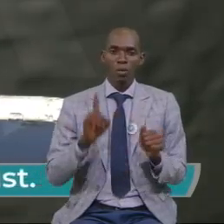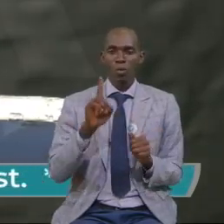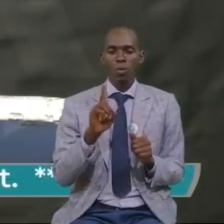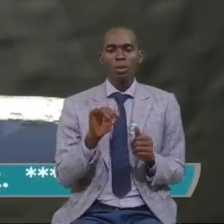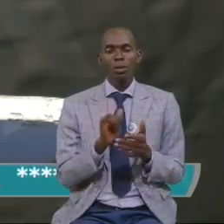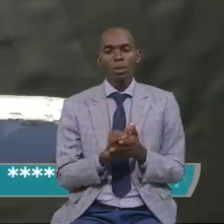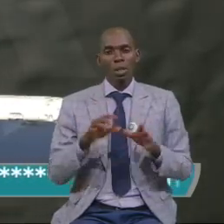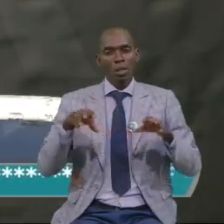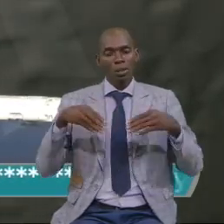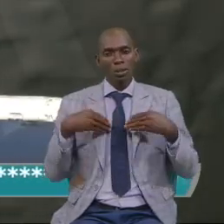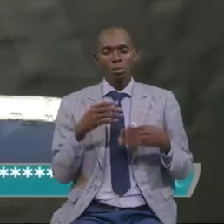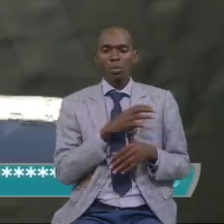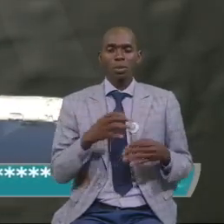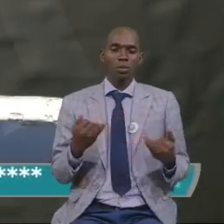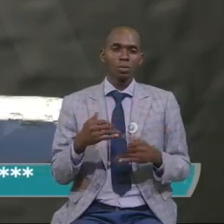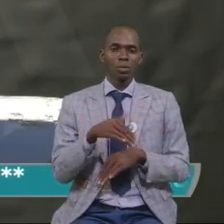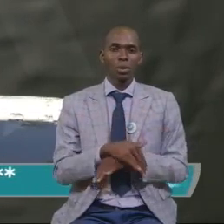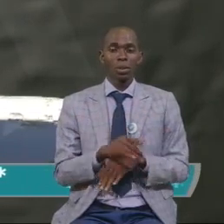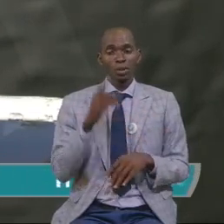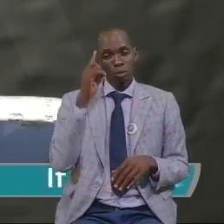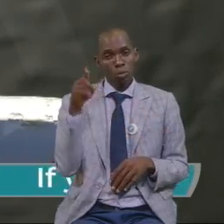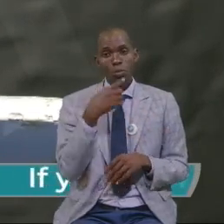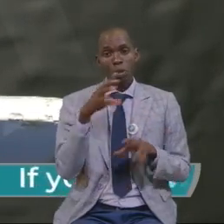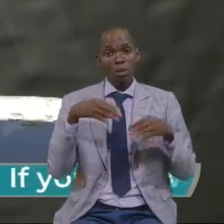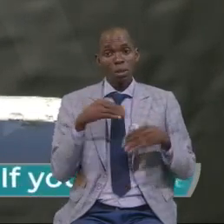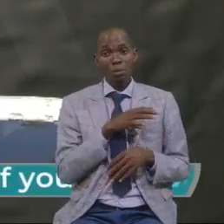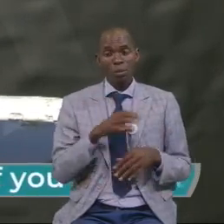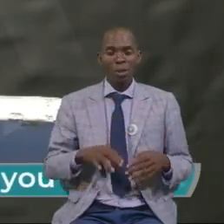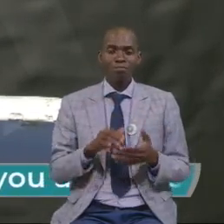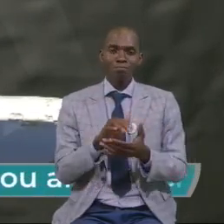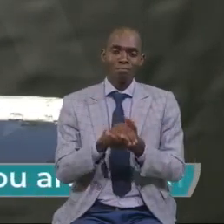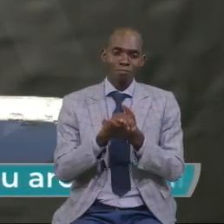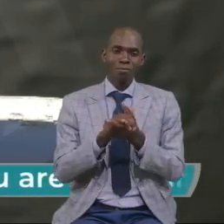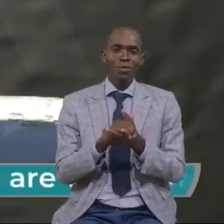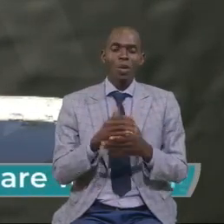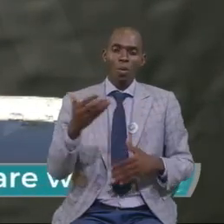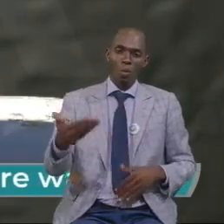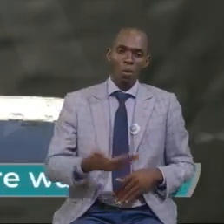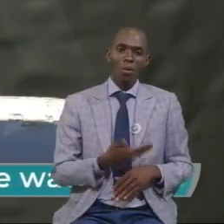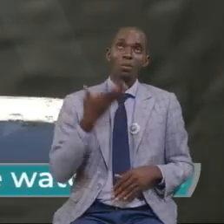Congratulations. Welcome. There is a celebration in heaven on your behalf now.